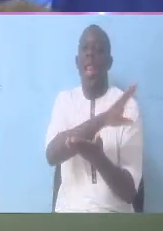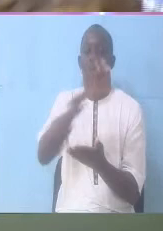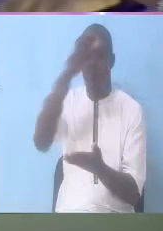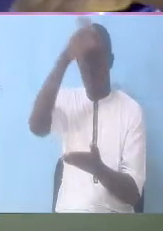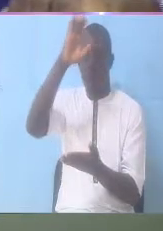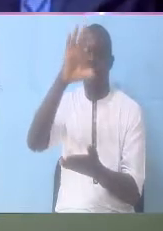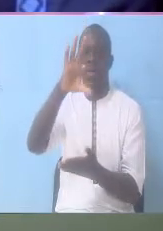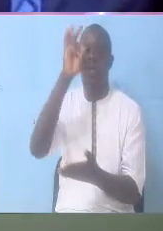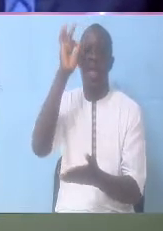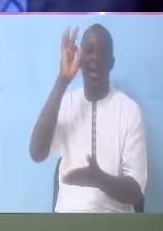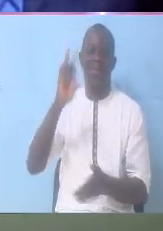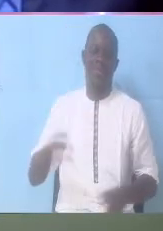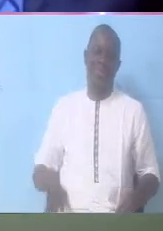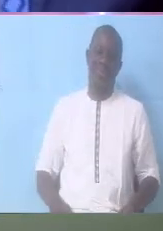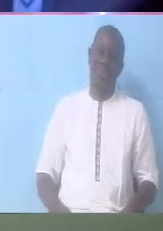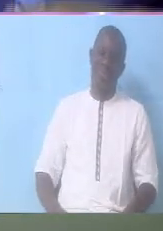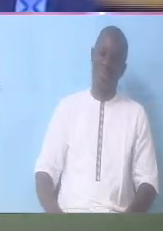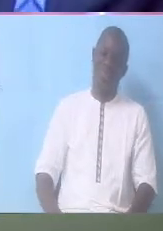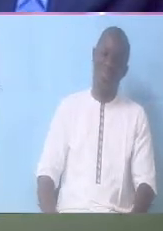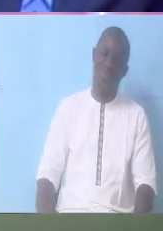there to give that judgment, sir, with due respect.